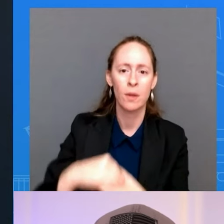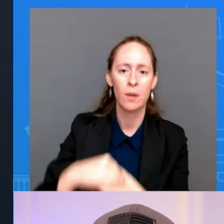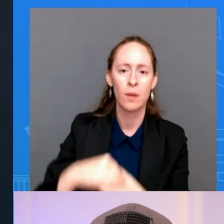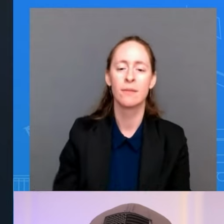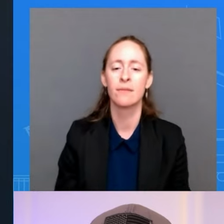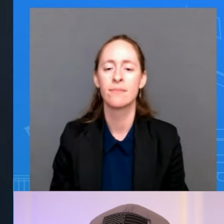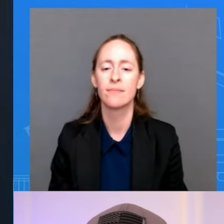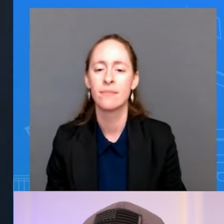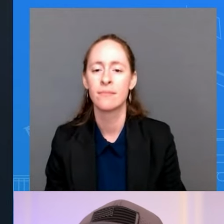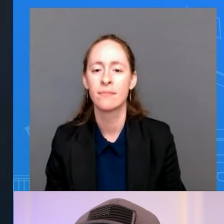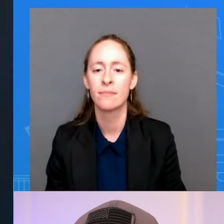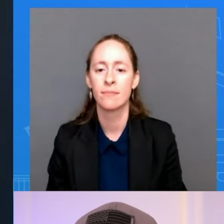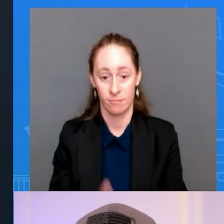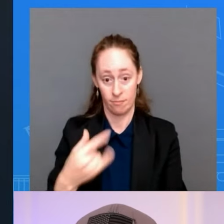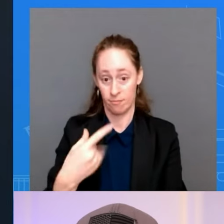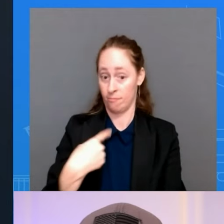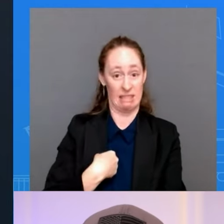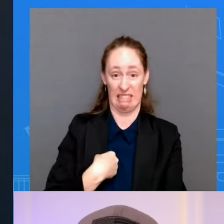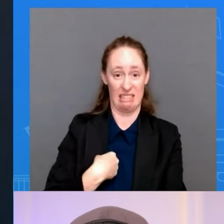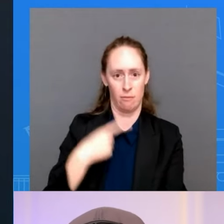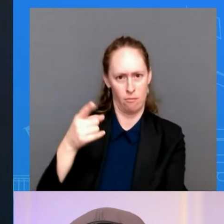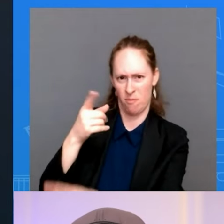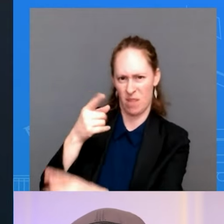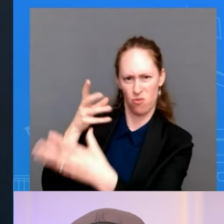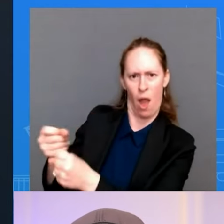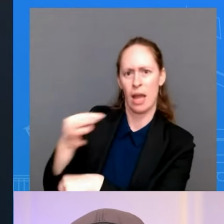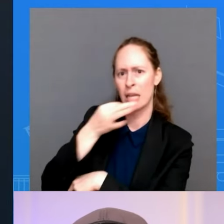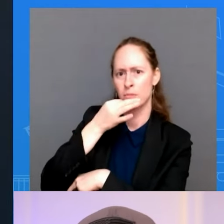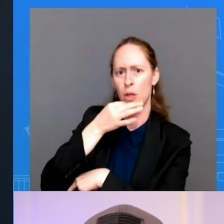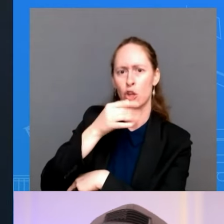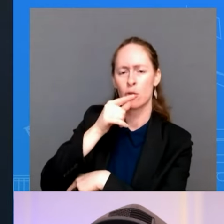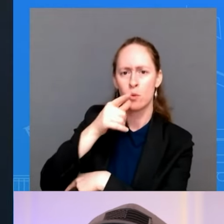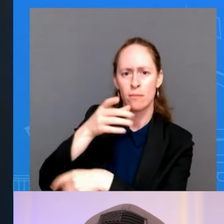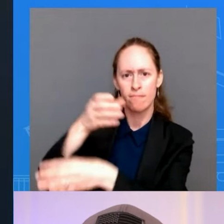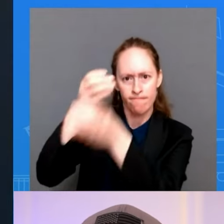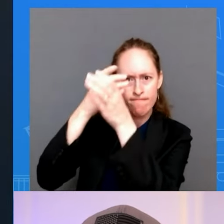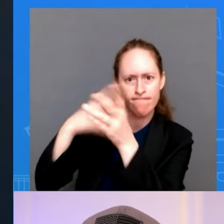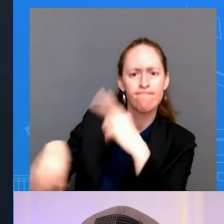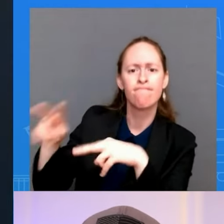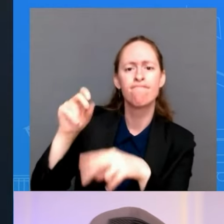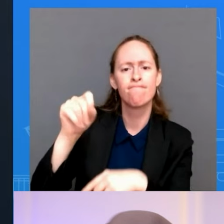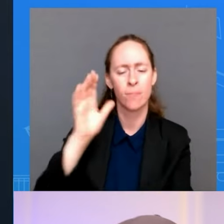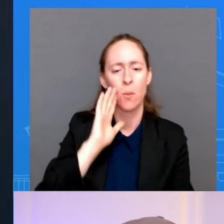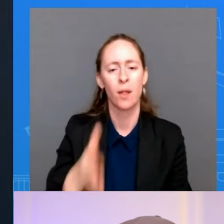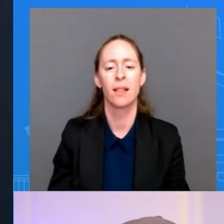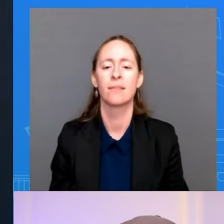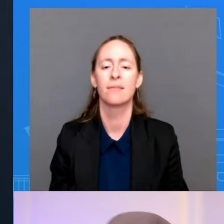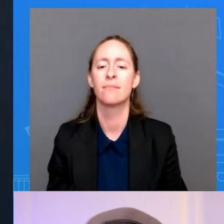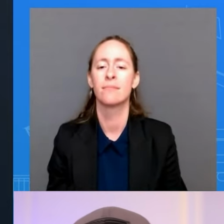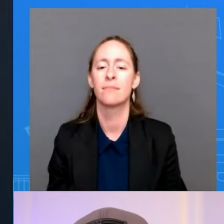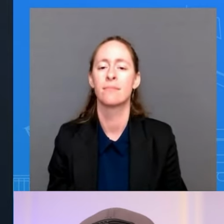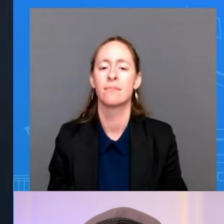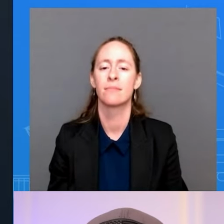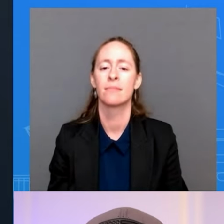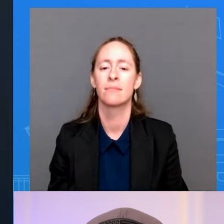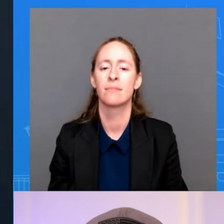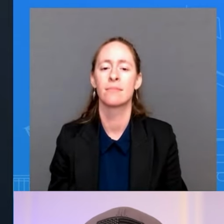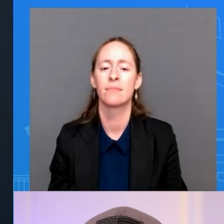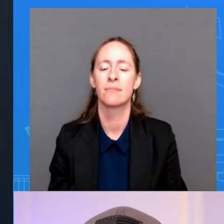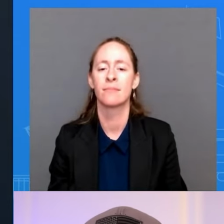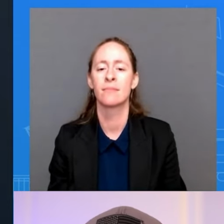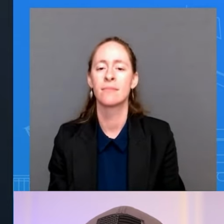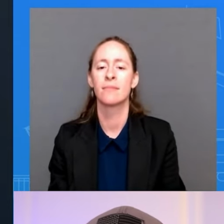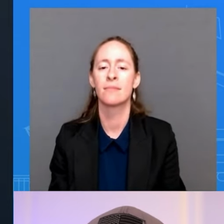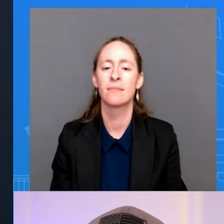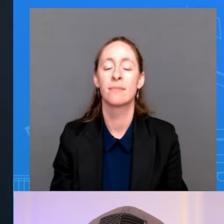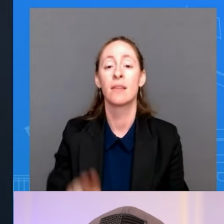more money. Mm-hmm. The exact same. Kimberly Clausing from UCLA, many key factors are left out in these tables,